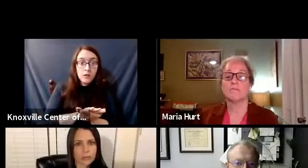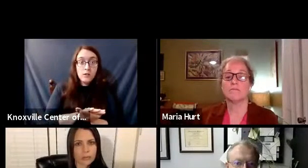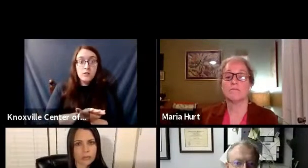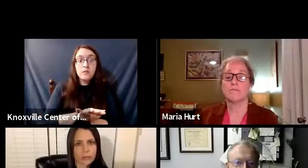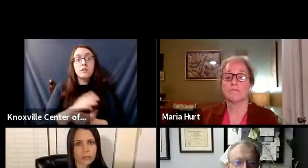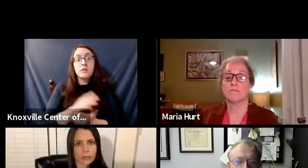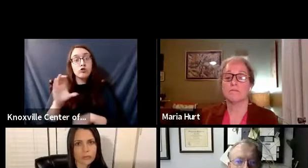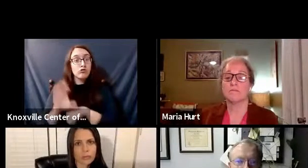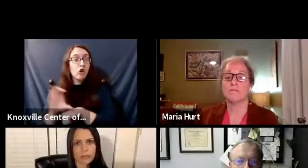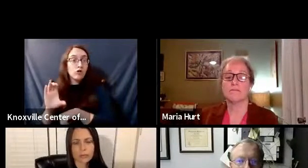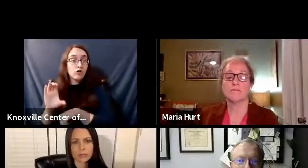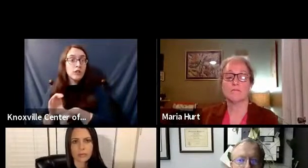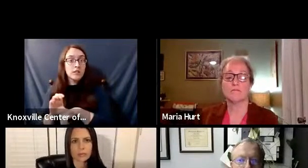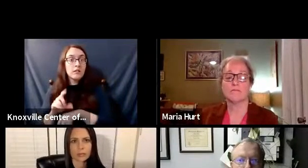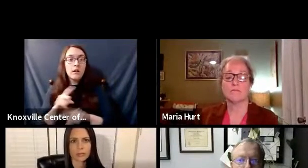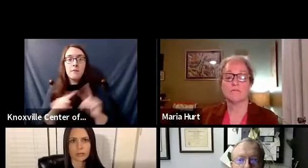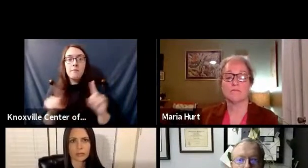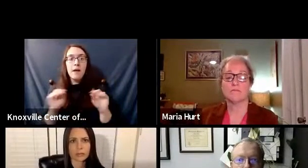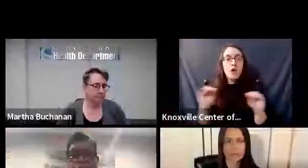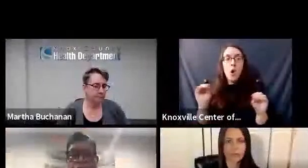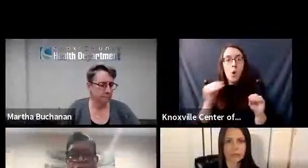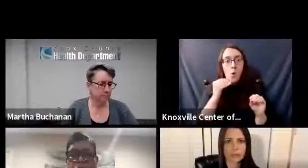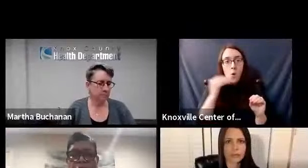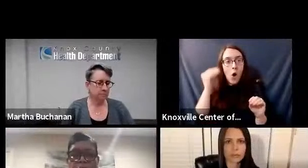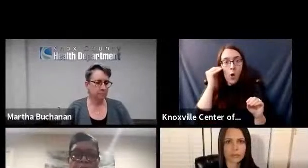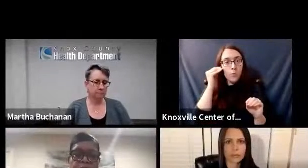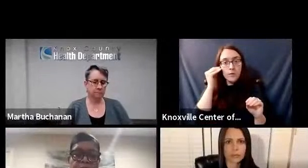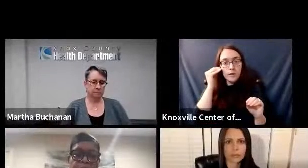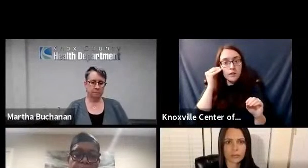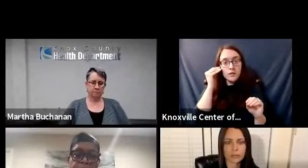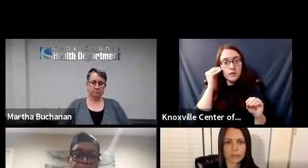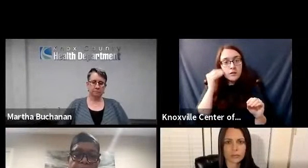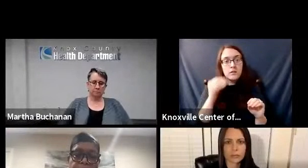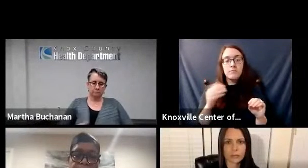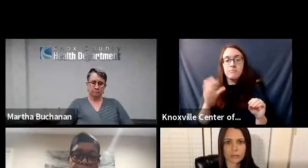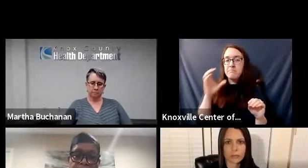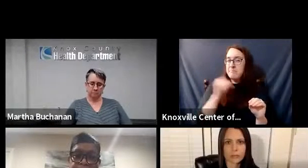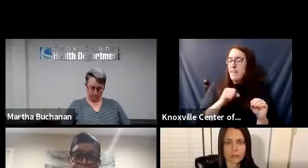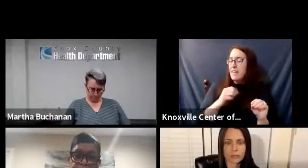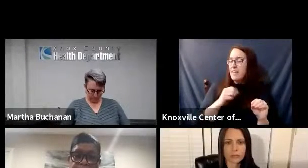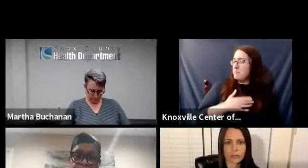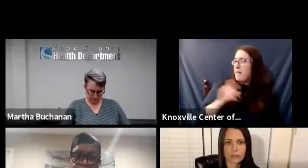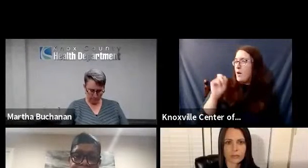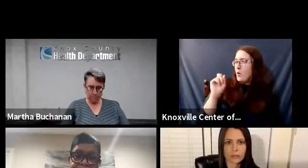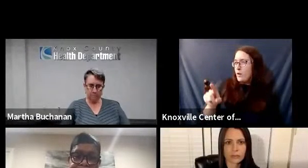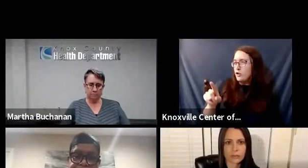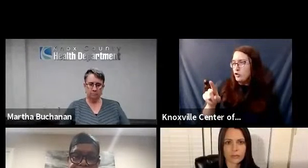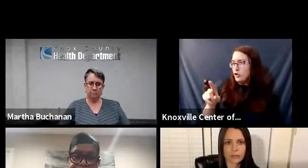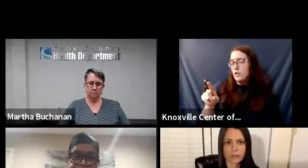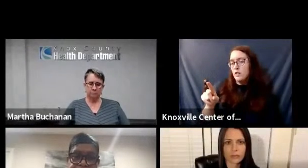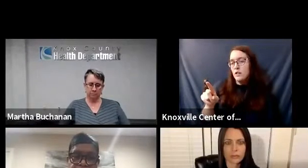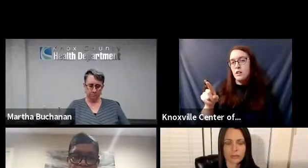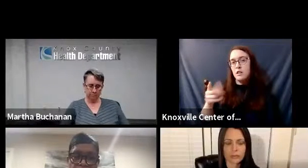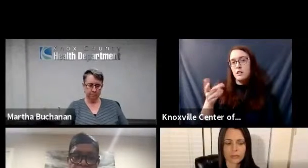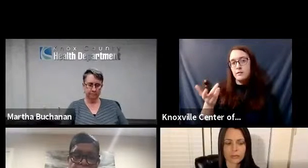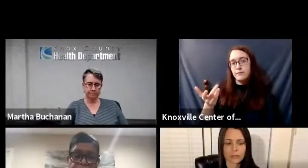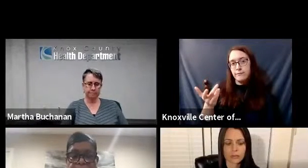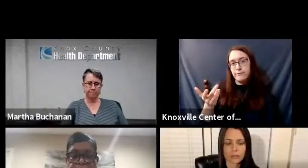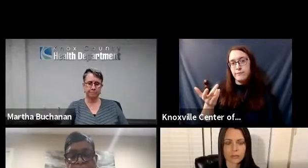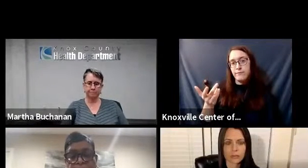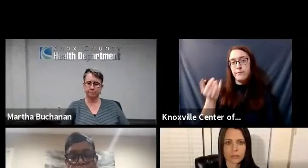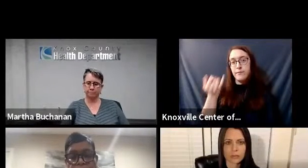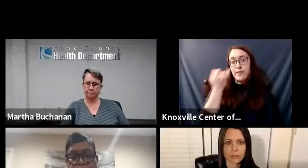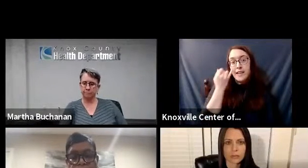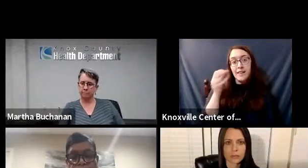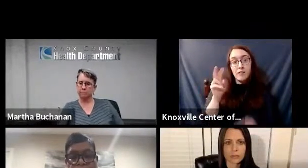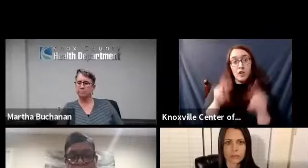Also, churches are on there, but again, no homes at all. I guess my question is just, that's we can look at